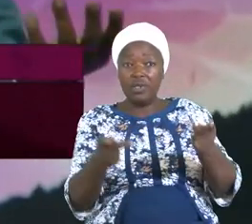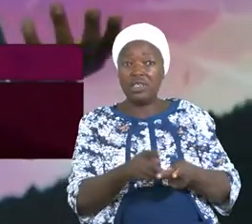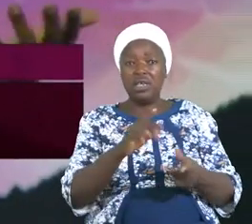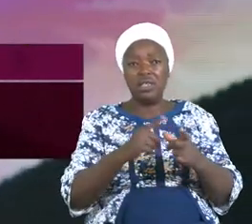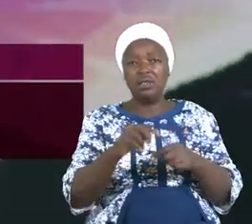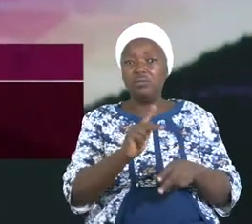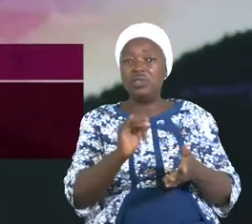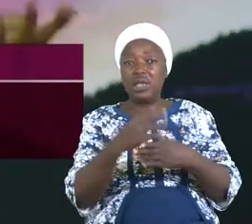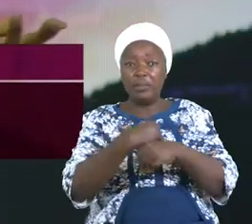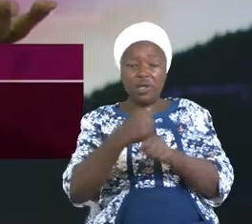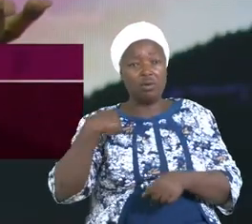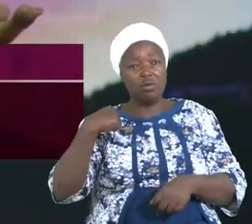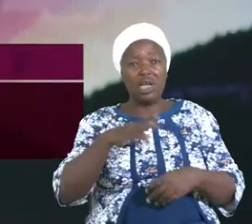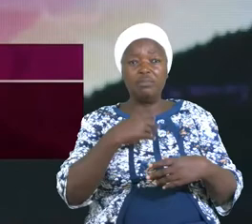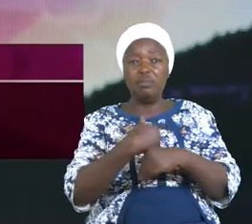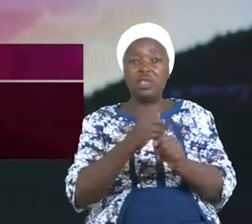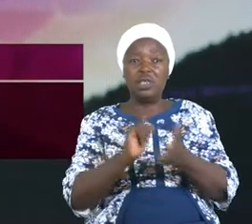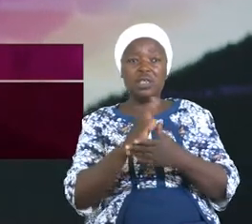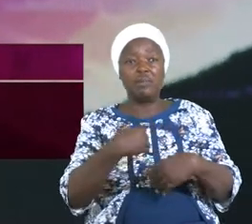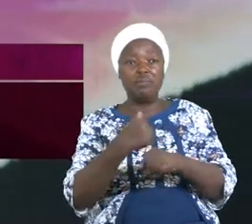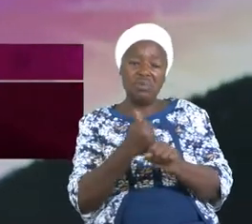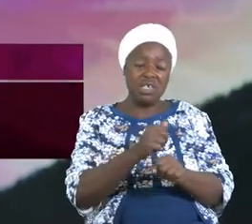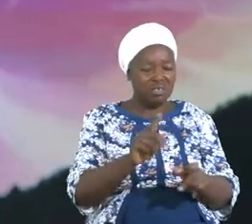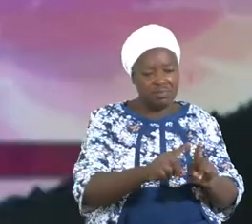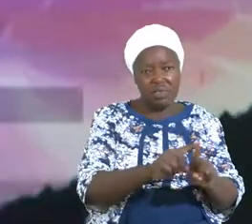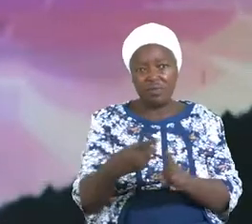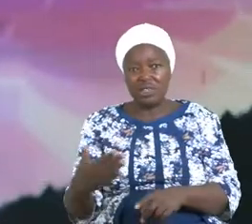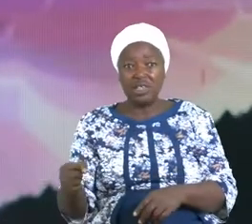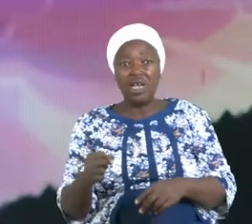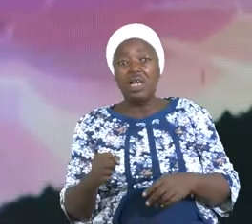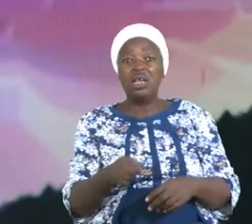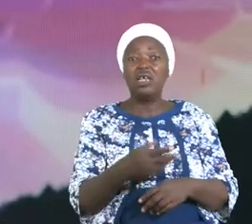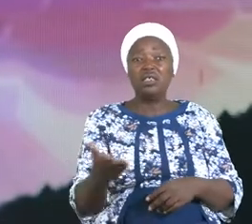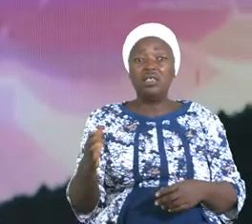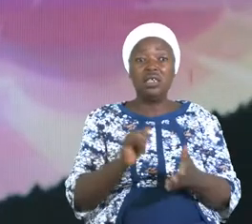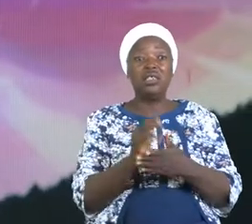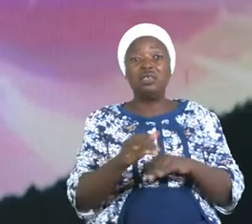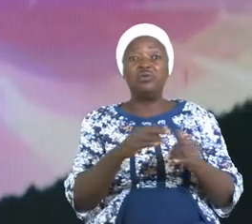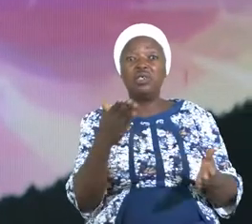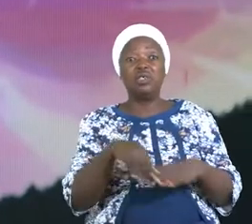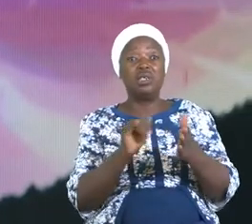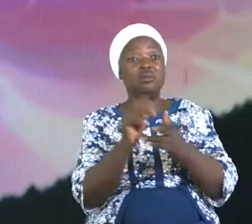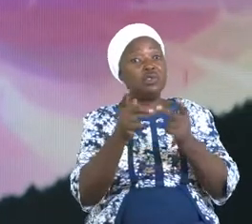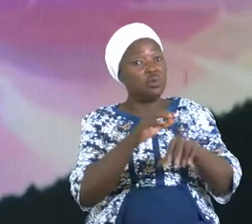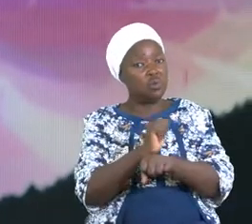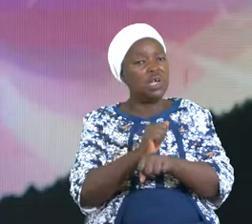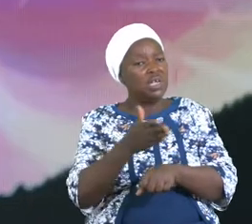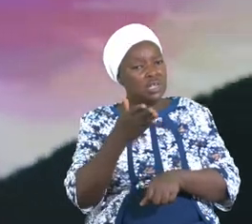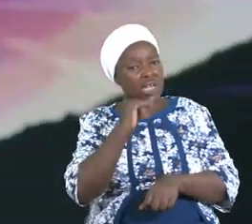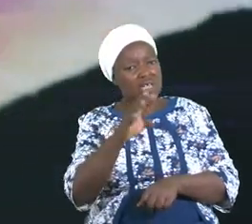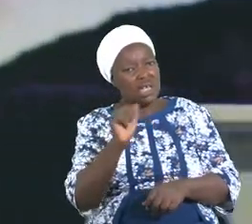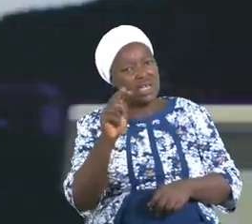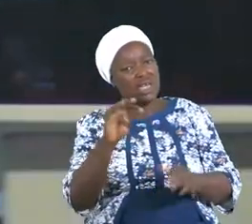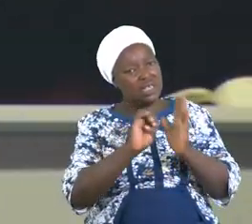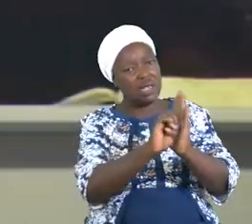clothes, and those who are making carpet, and those who are doing any textile thing, they raise a pattern, and they